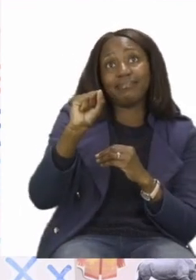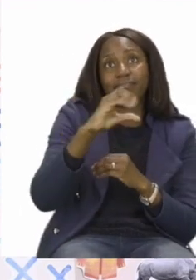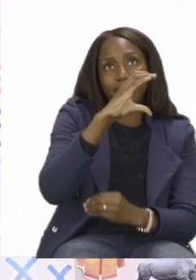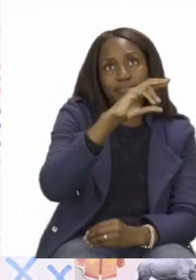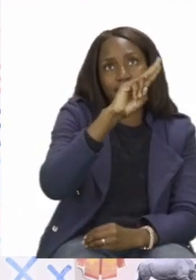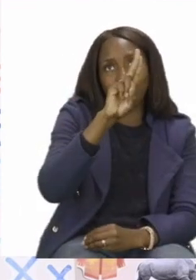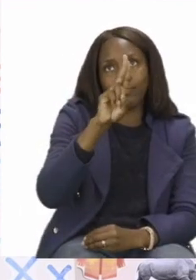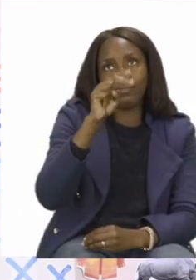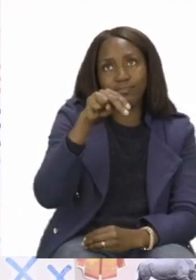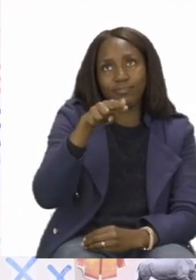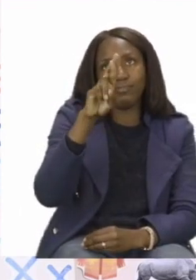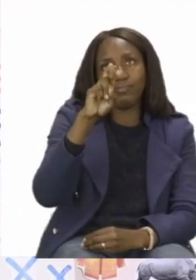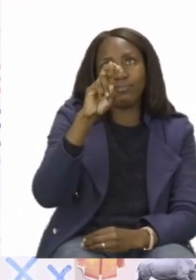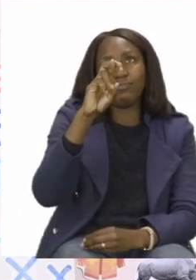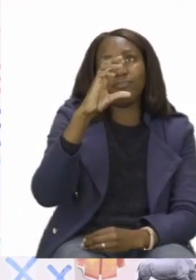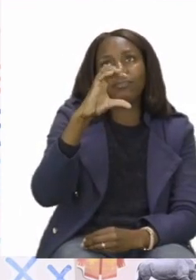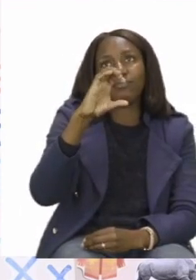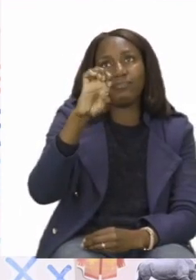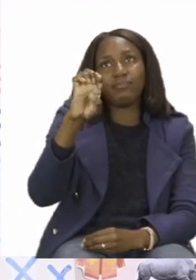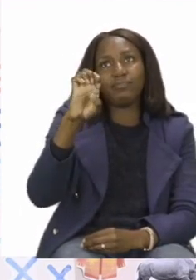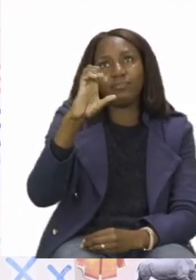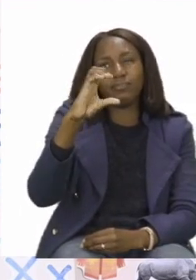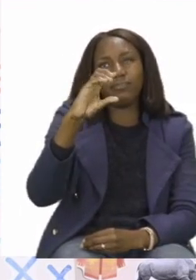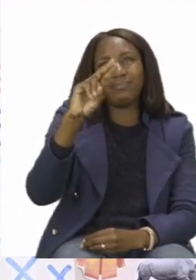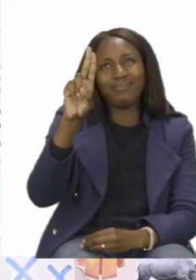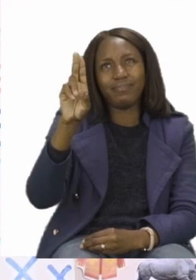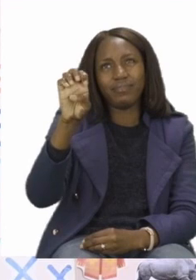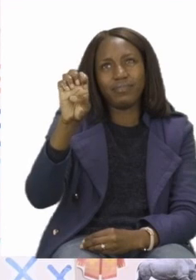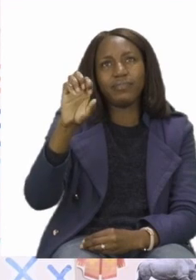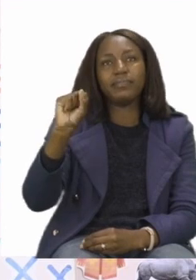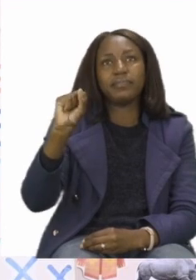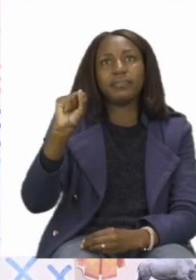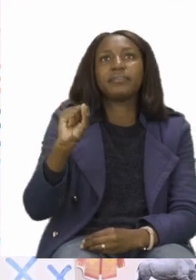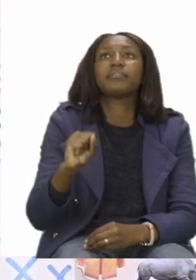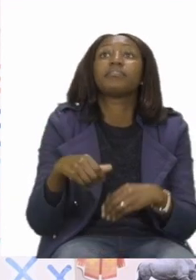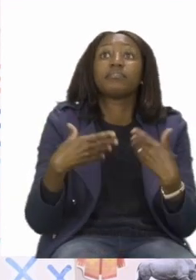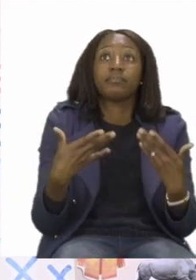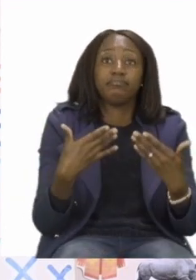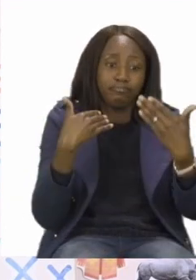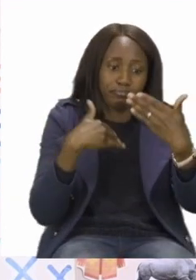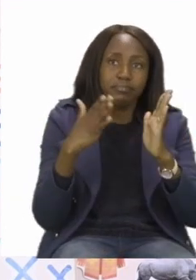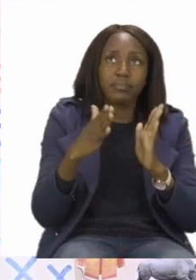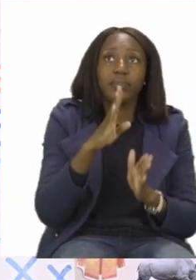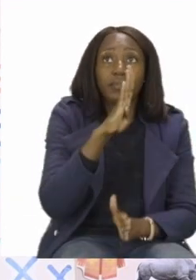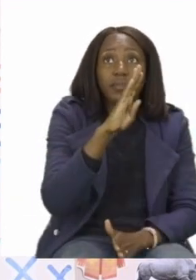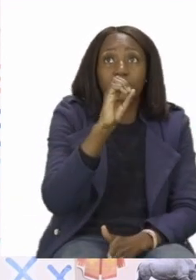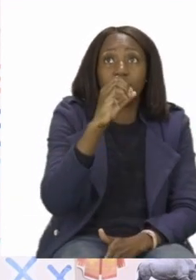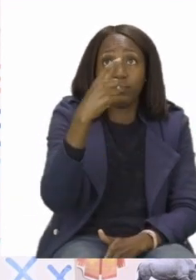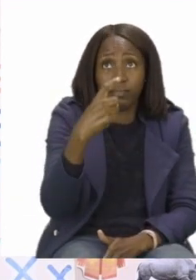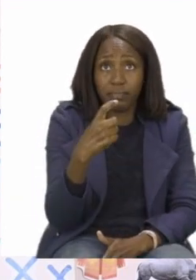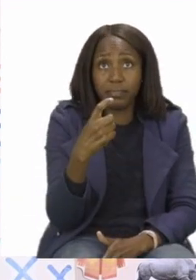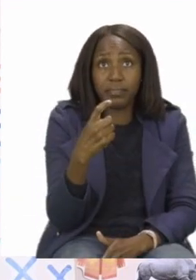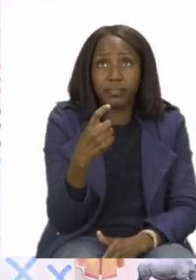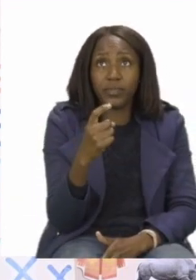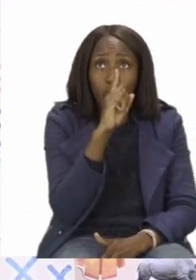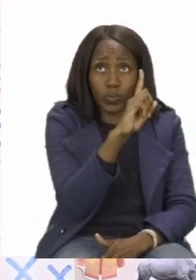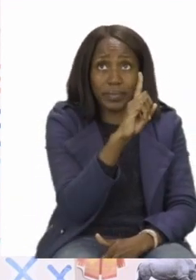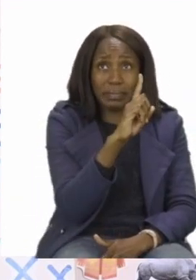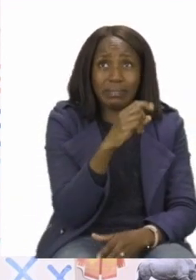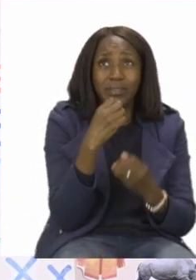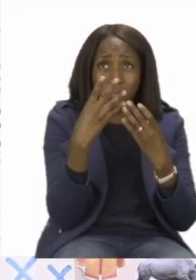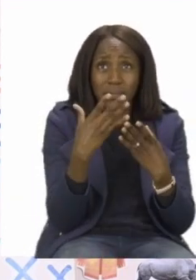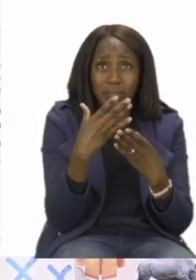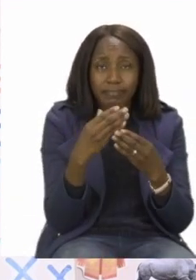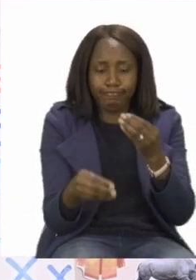same can be said for the next one. If we have the word box, when we have many of them,